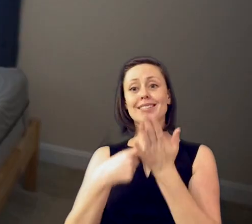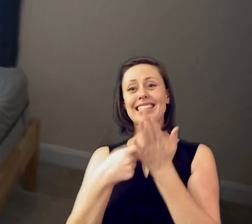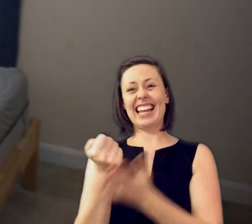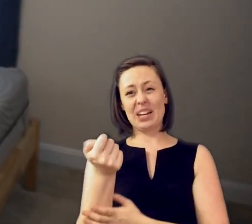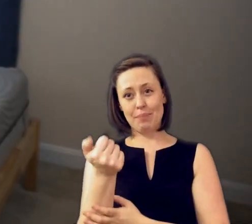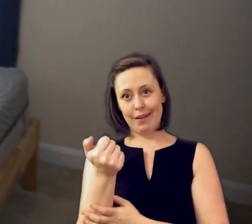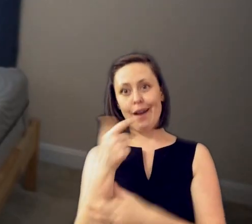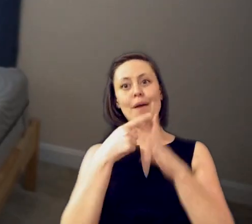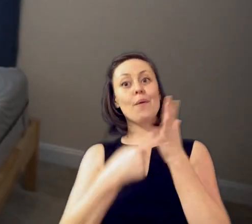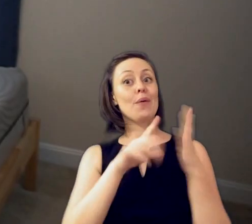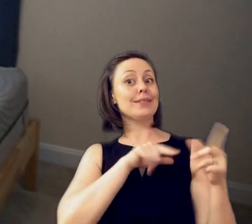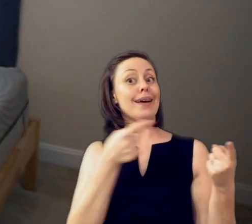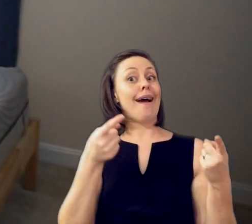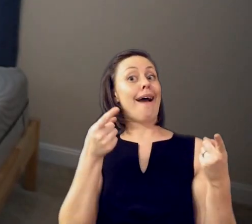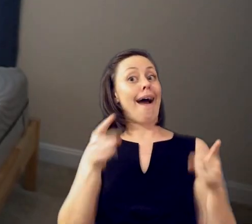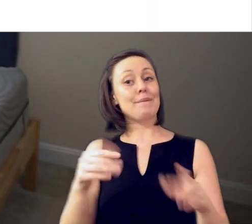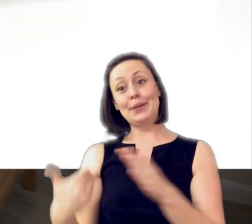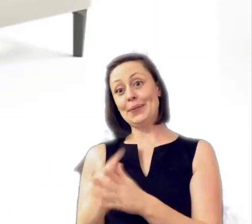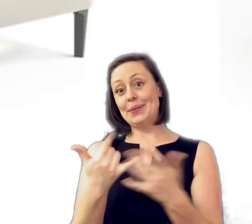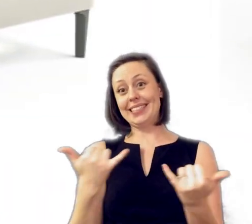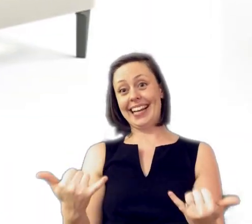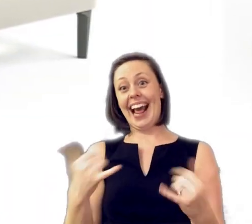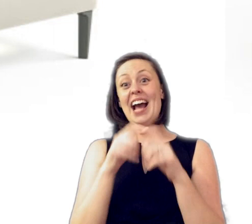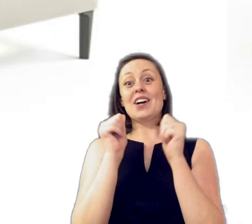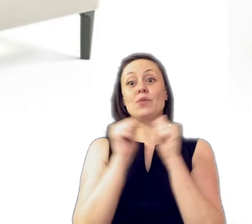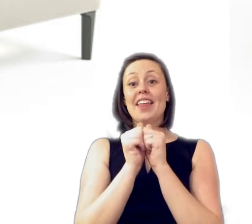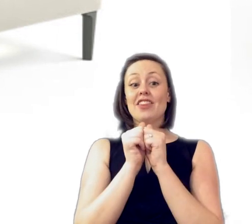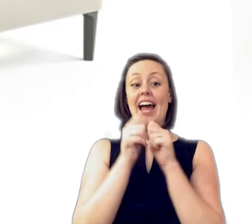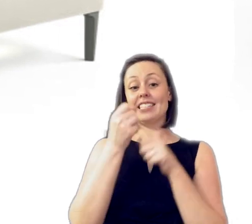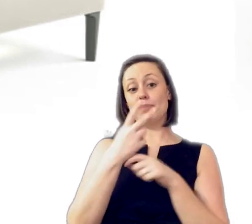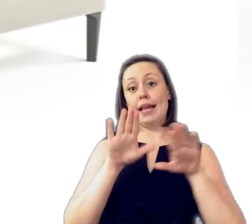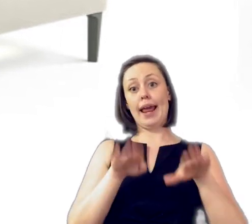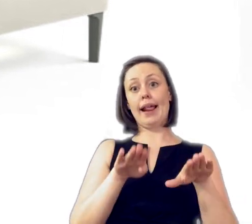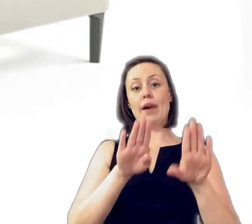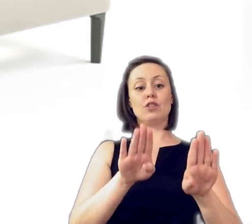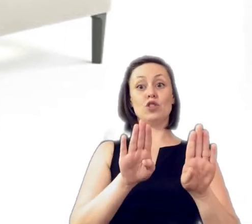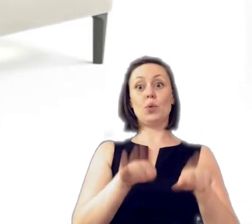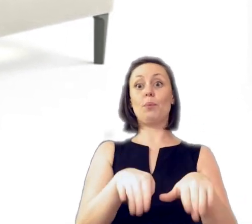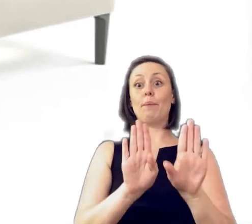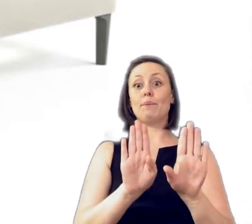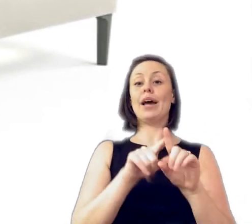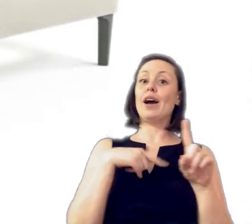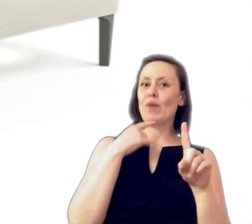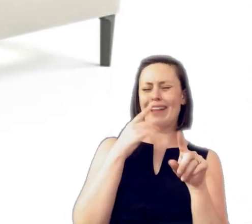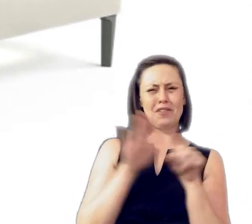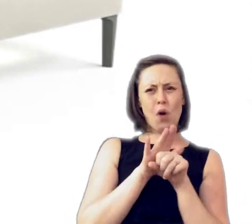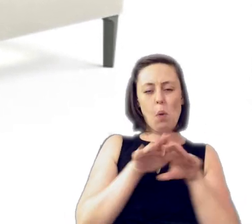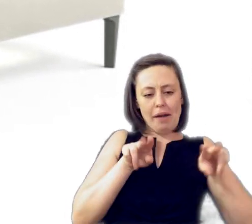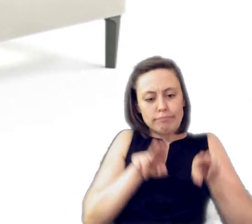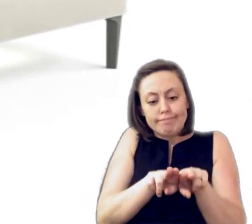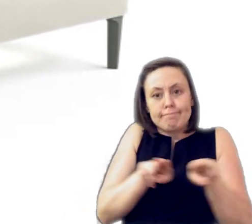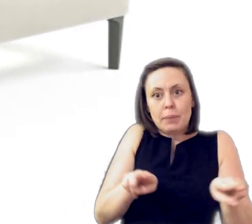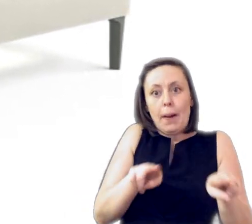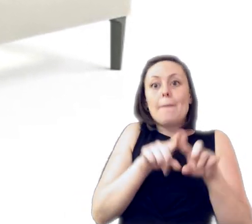about what's coming out new these days, which is the split top in the bed. Not the full split that splits the entire bed, but